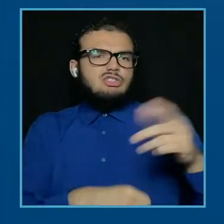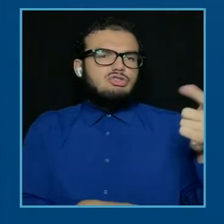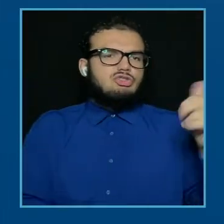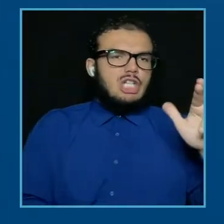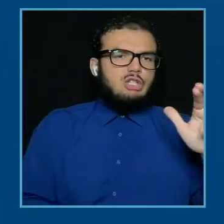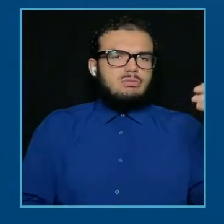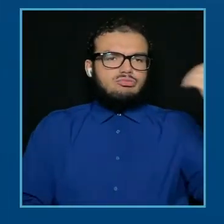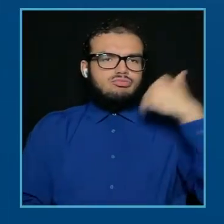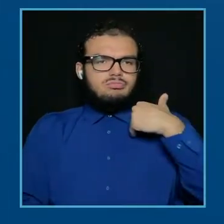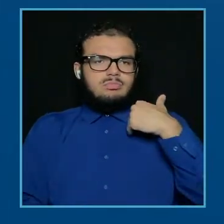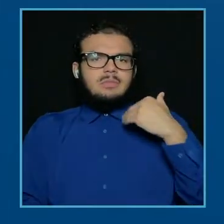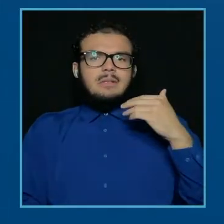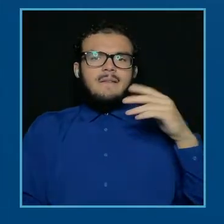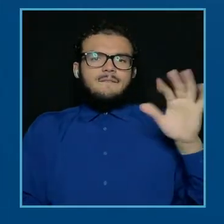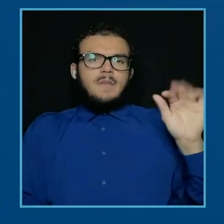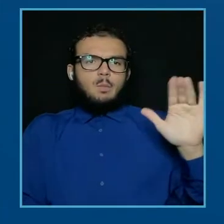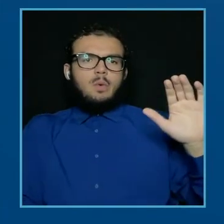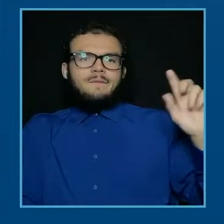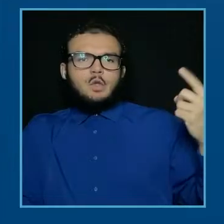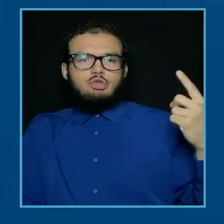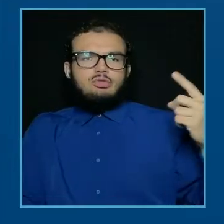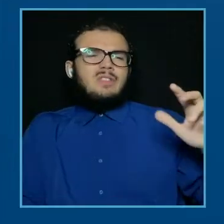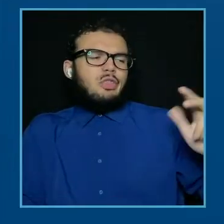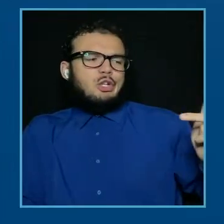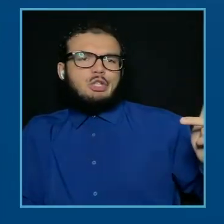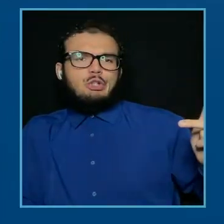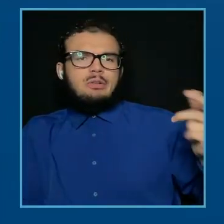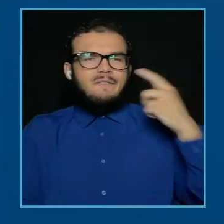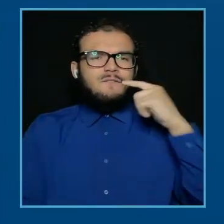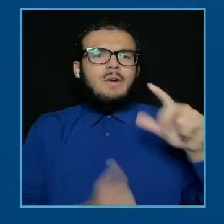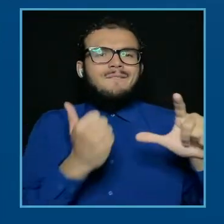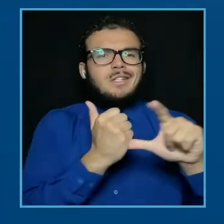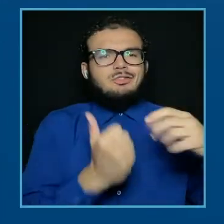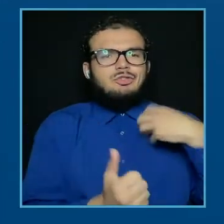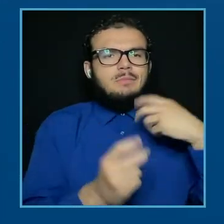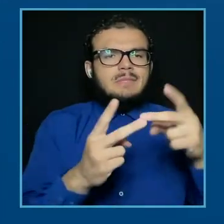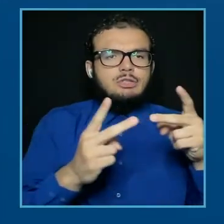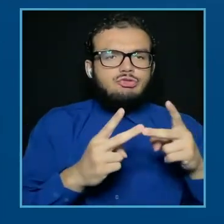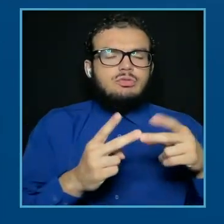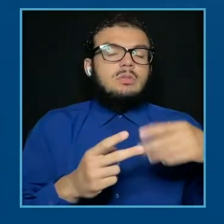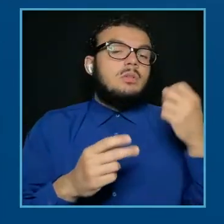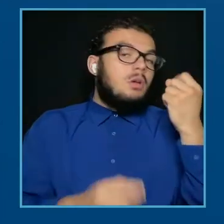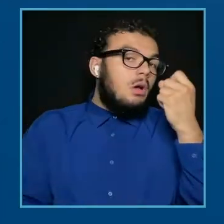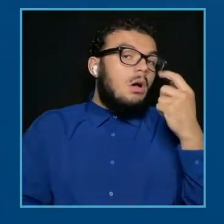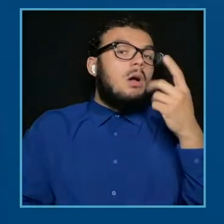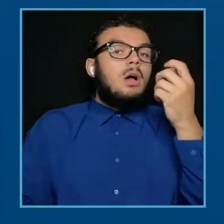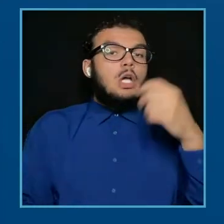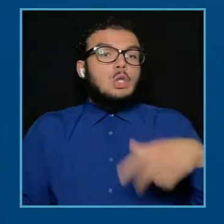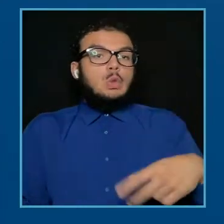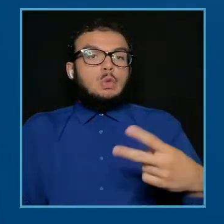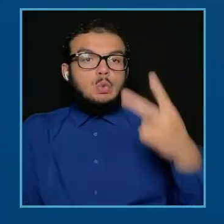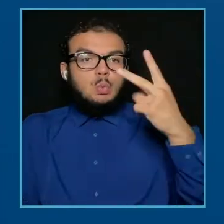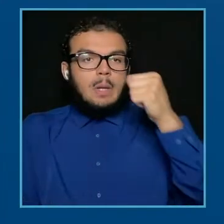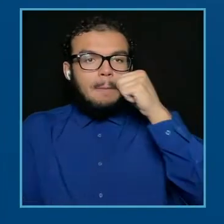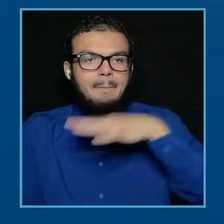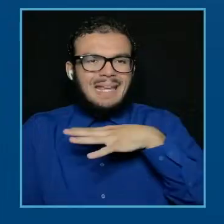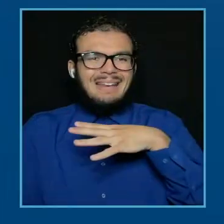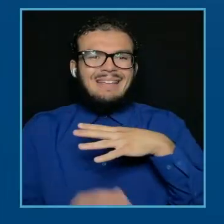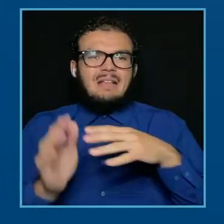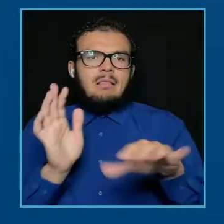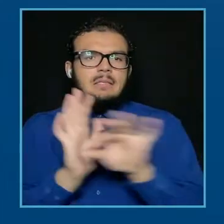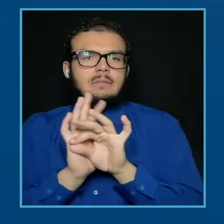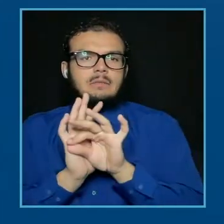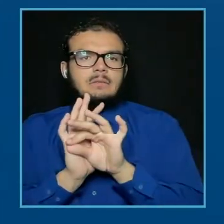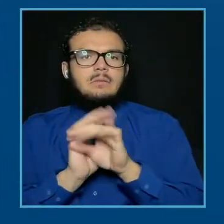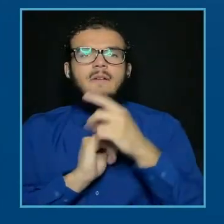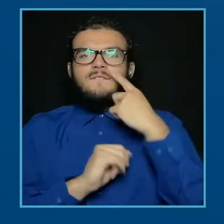to the third ballot for the vice chairs. It was that 2 men had been elected for